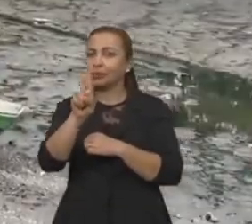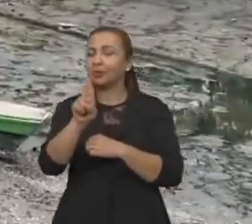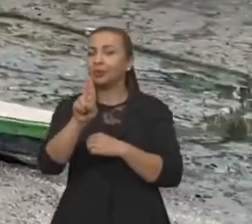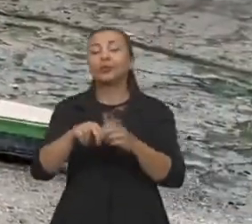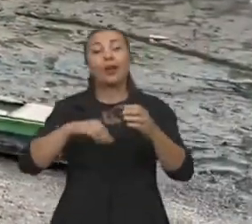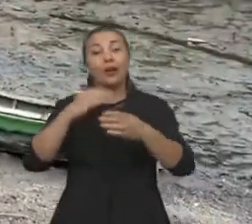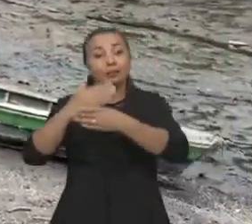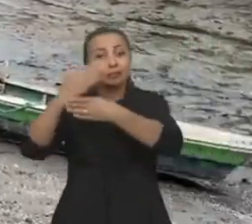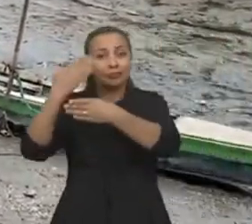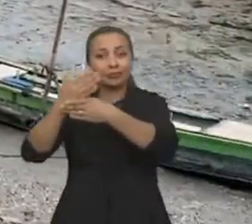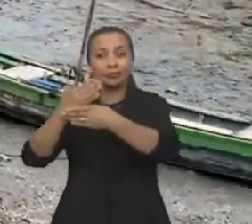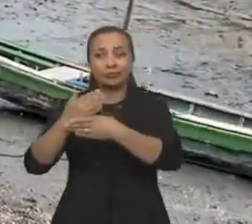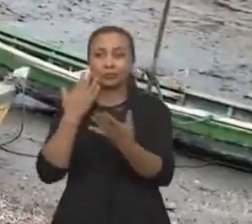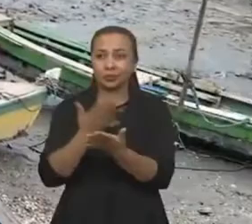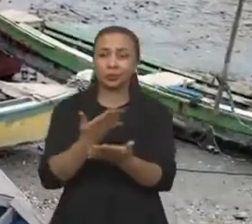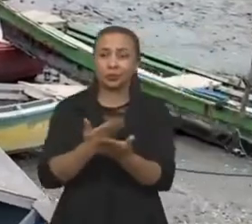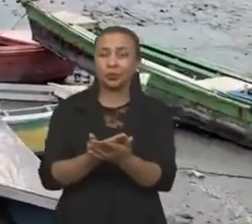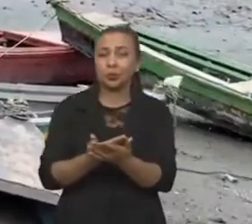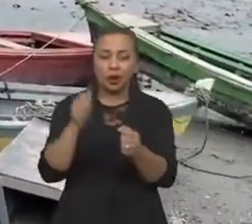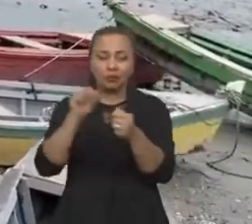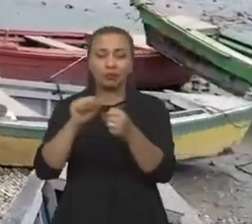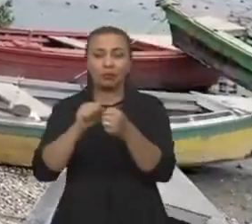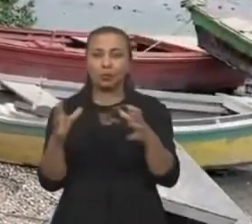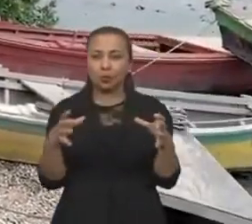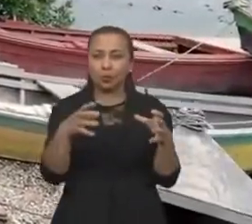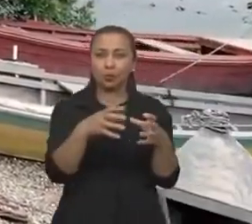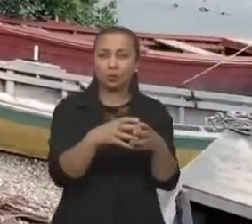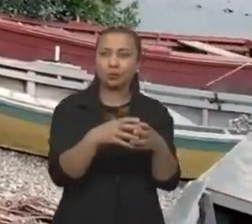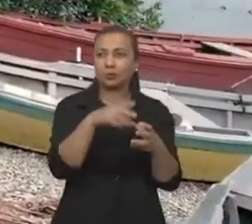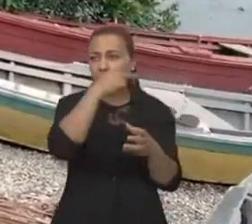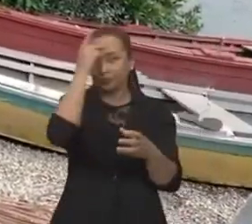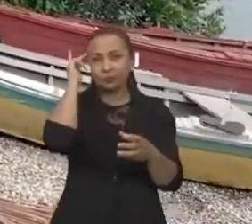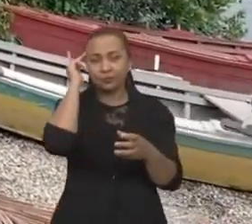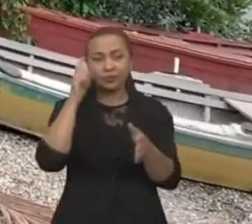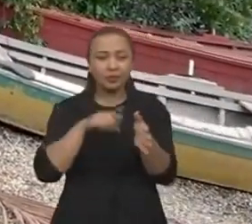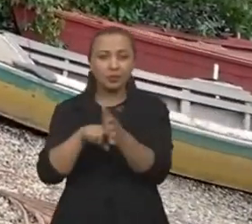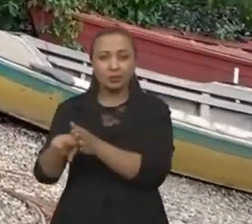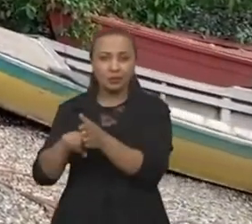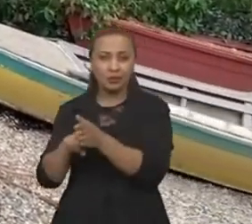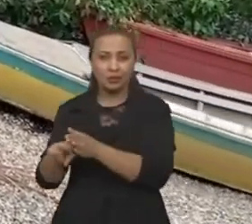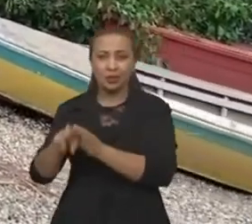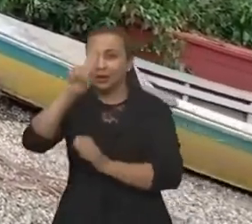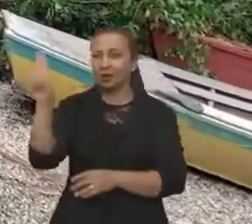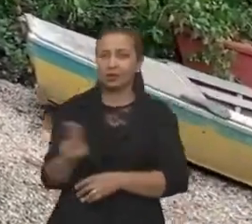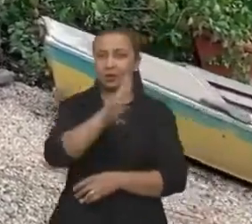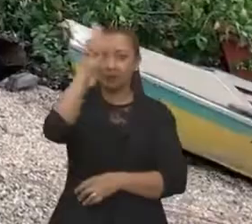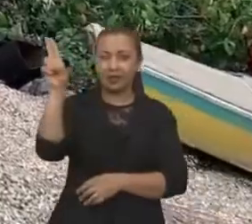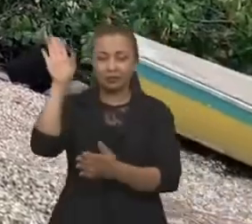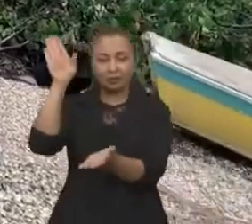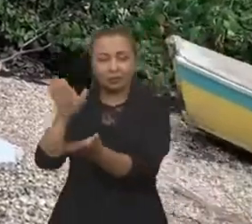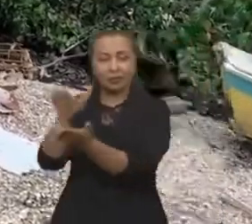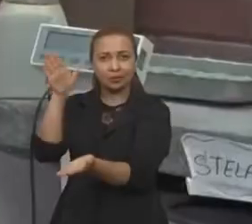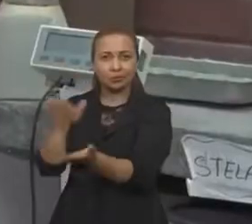This project, in fact, is a study that is being made by a group of researchers from the University of